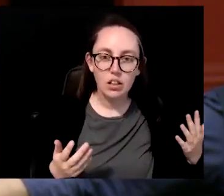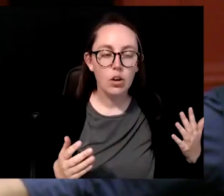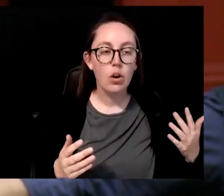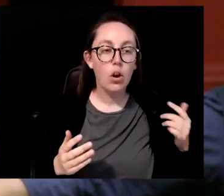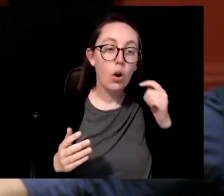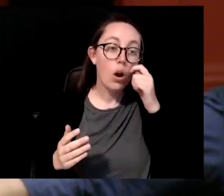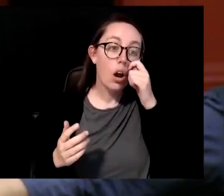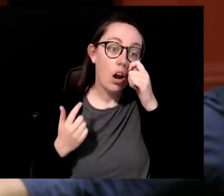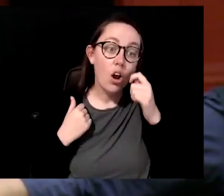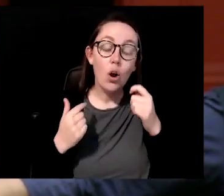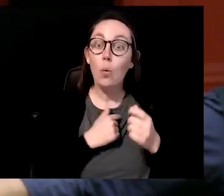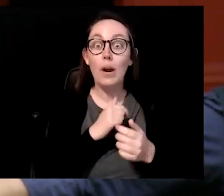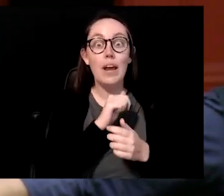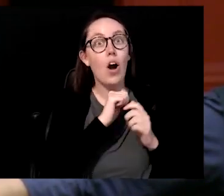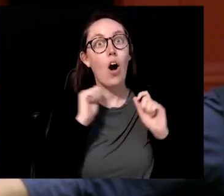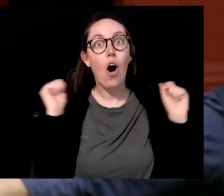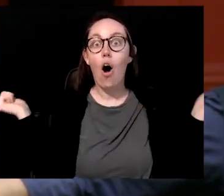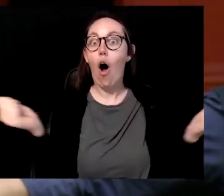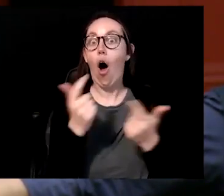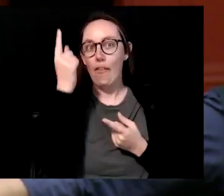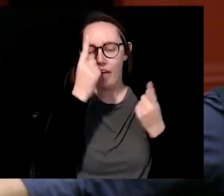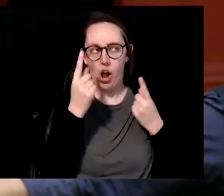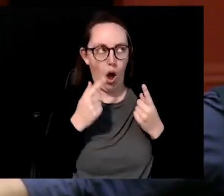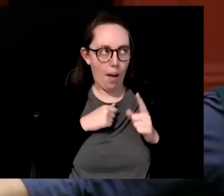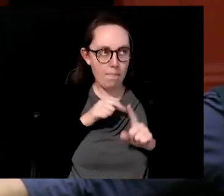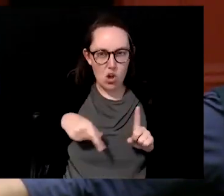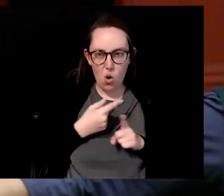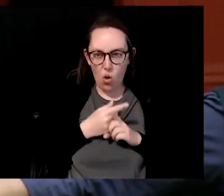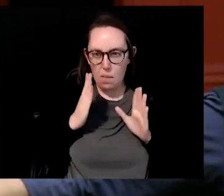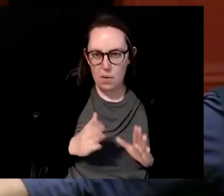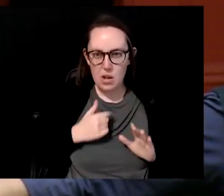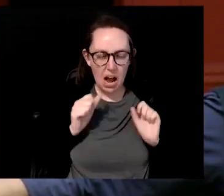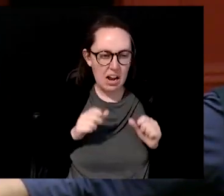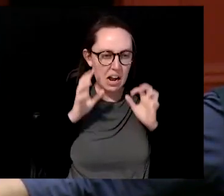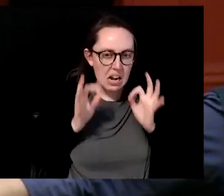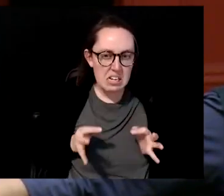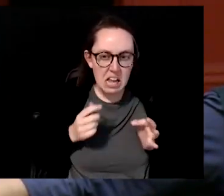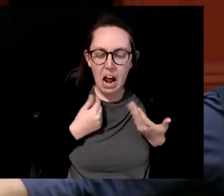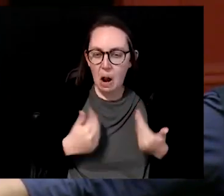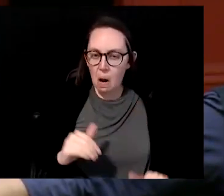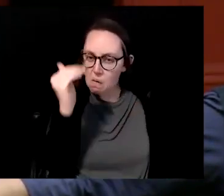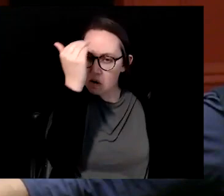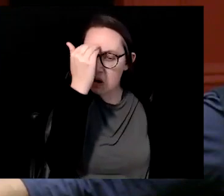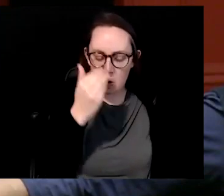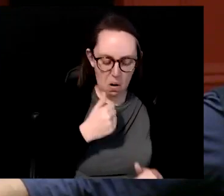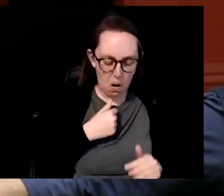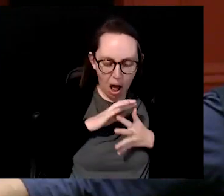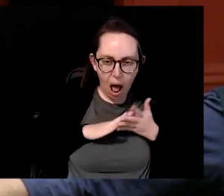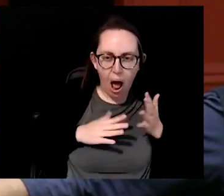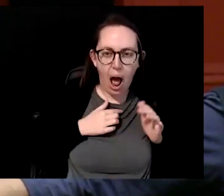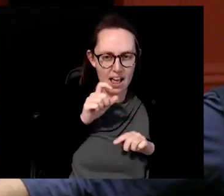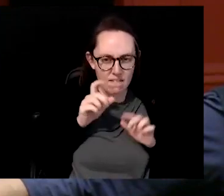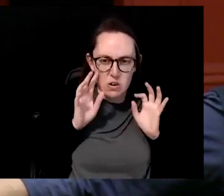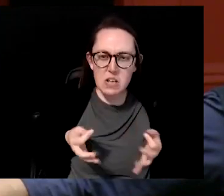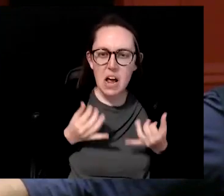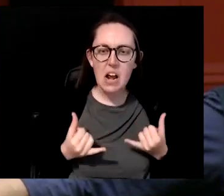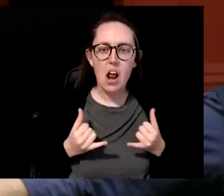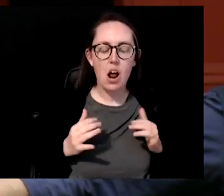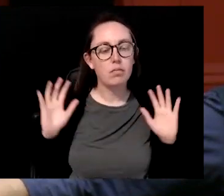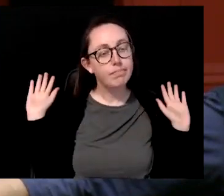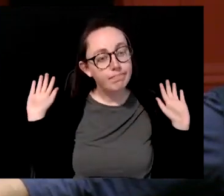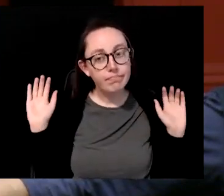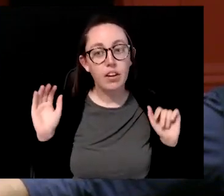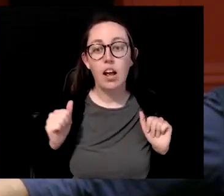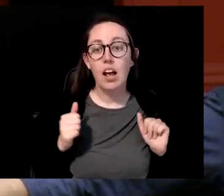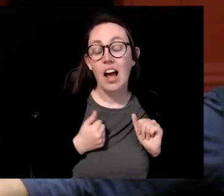make a decision and we're not you know there's other people coming in and I'm actually saying this really seriously I hope that you would consider it I'd love to hear what you